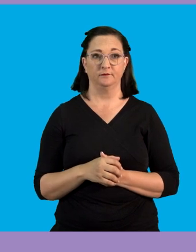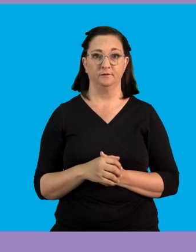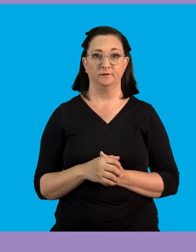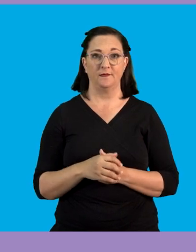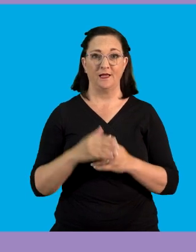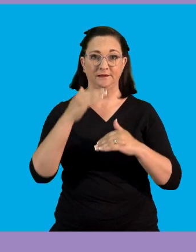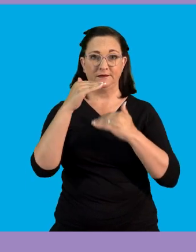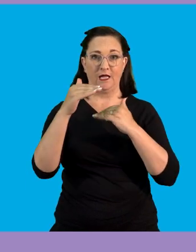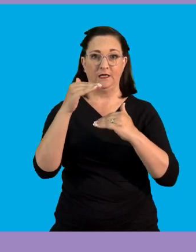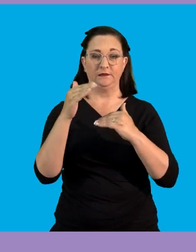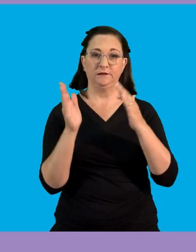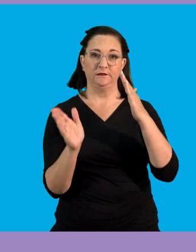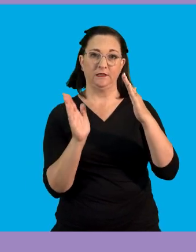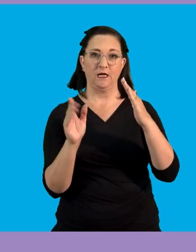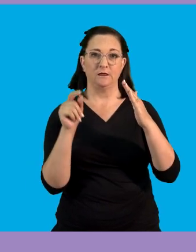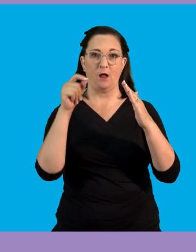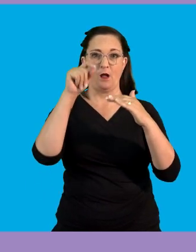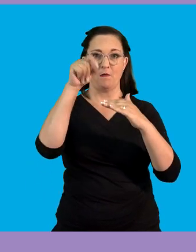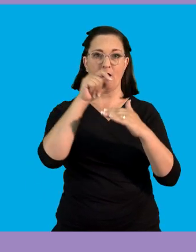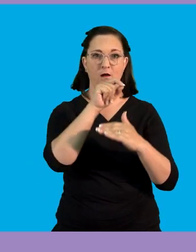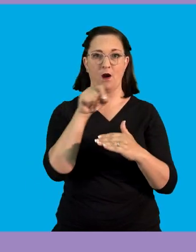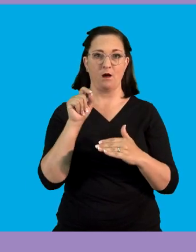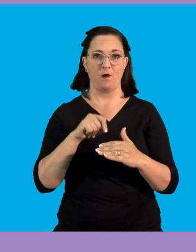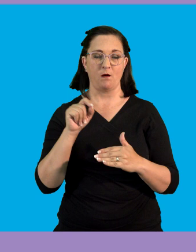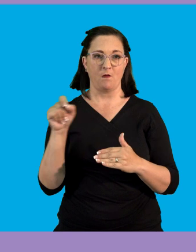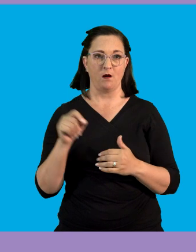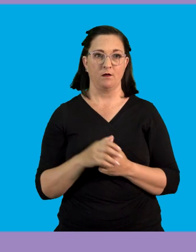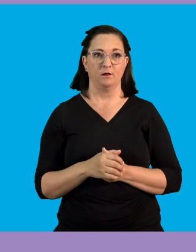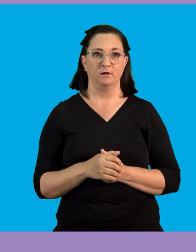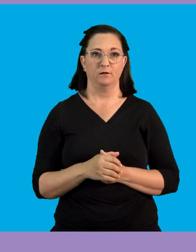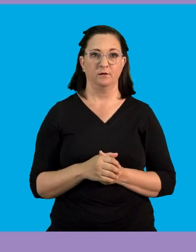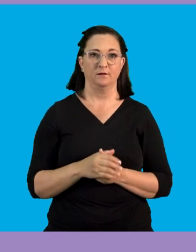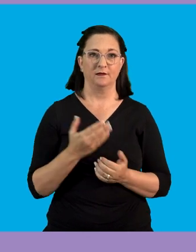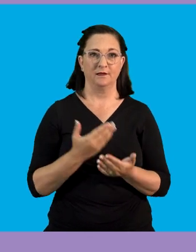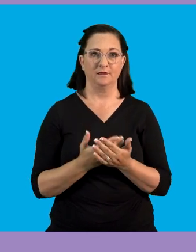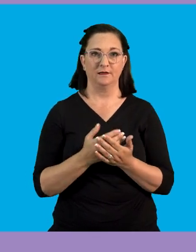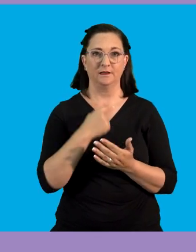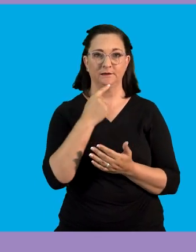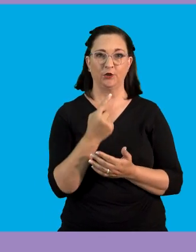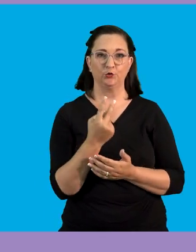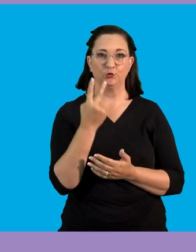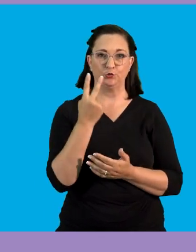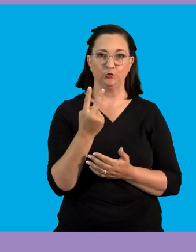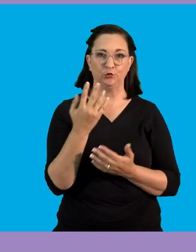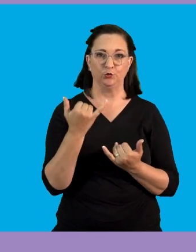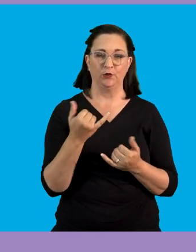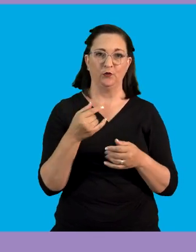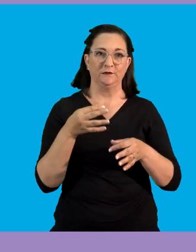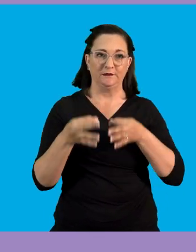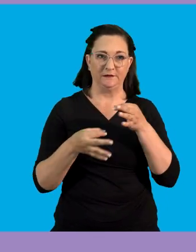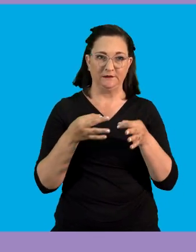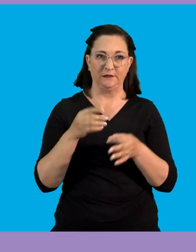of a quadrilateral are marked. So we look at the diagram. Mention two quadrilaterals that fit the